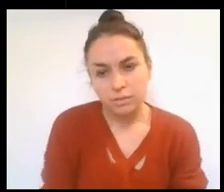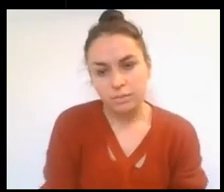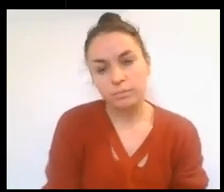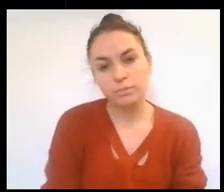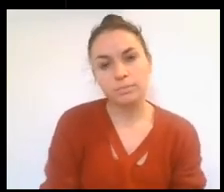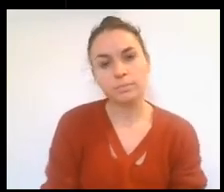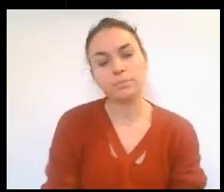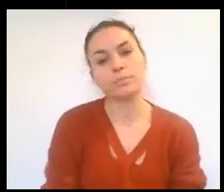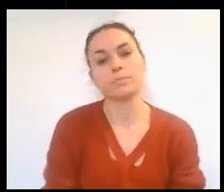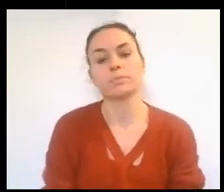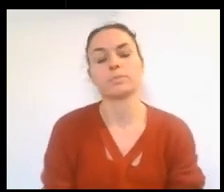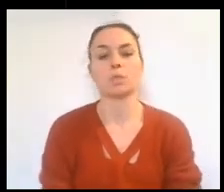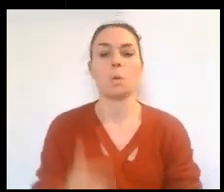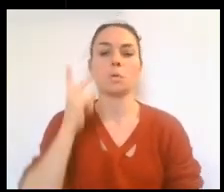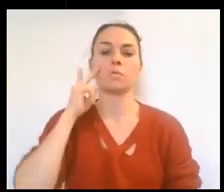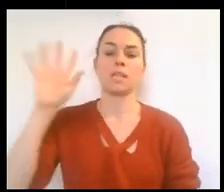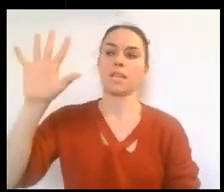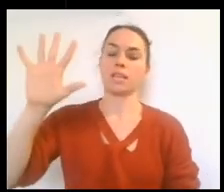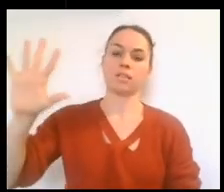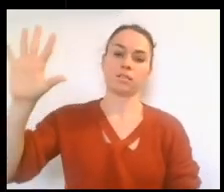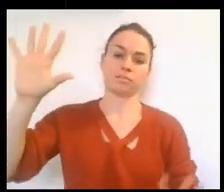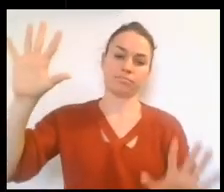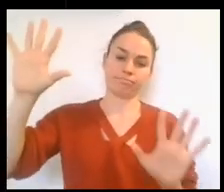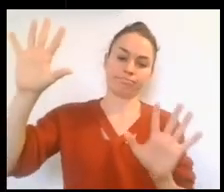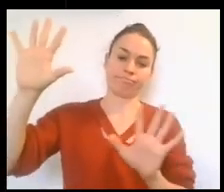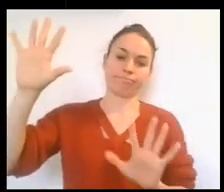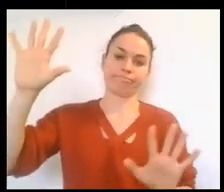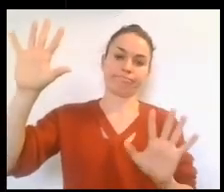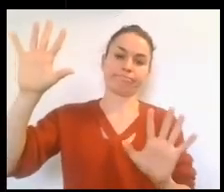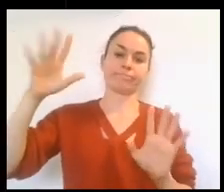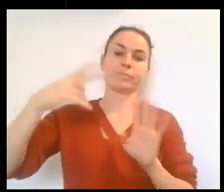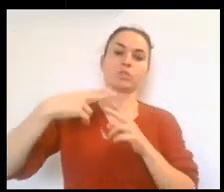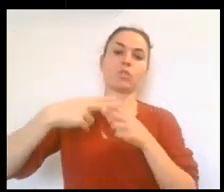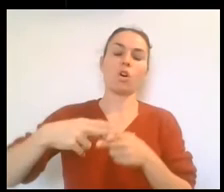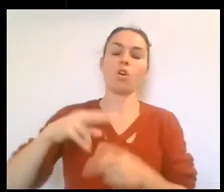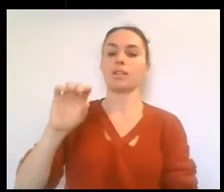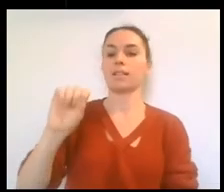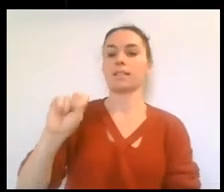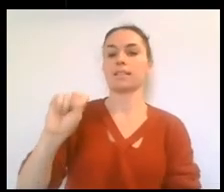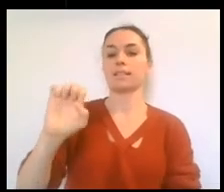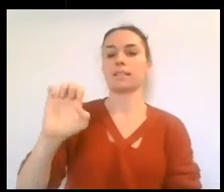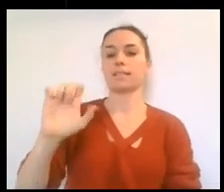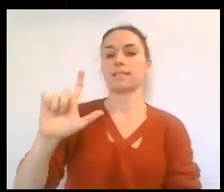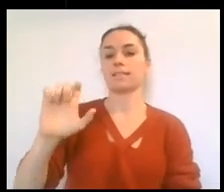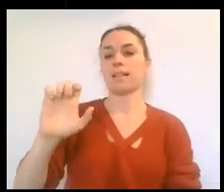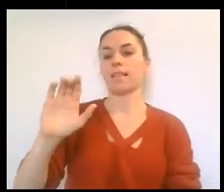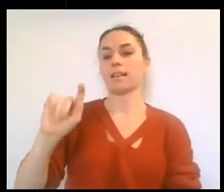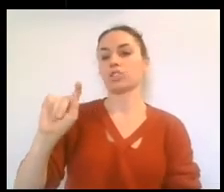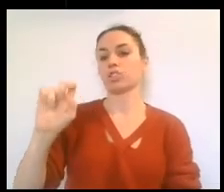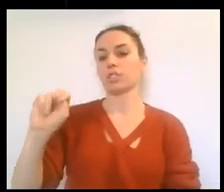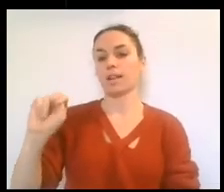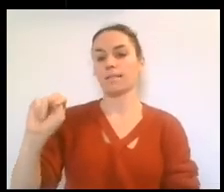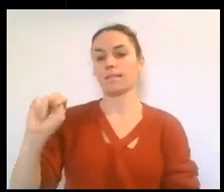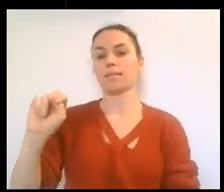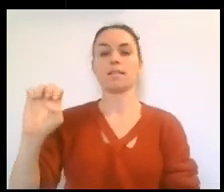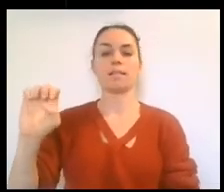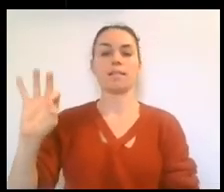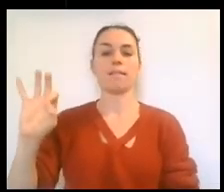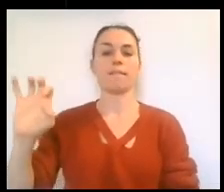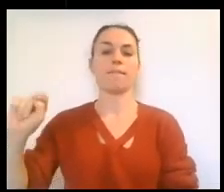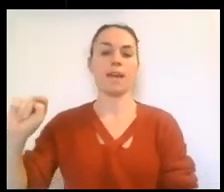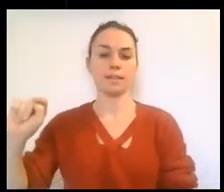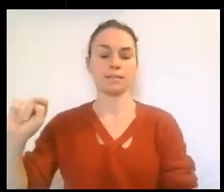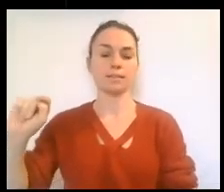right swath of galaxies is a selection effect. But that being the case, notice what